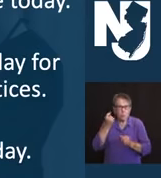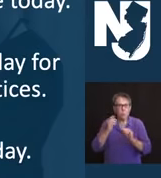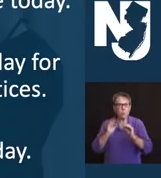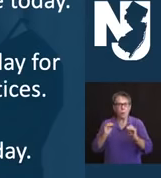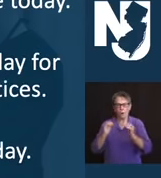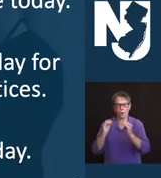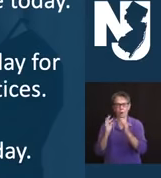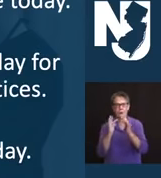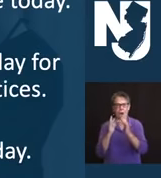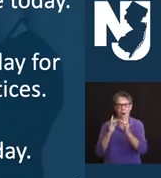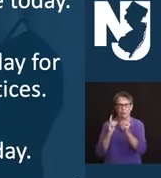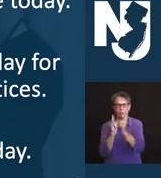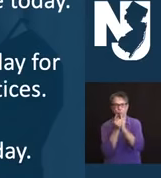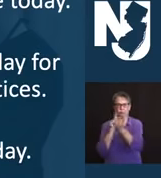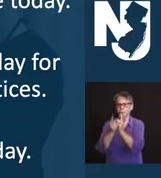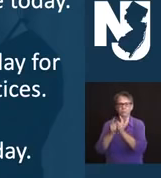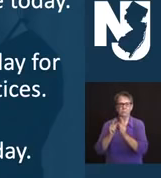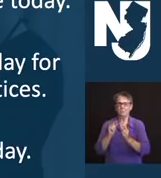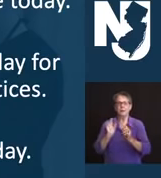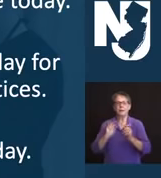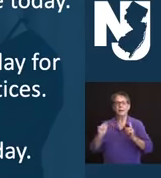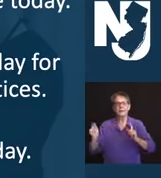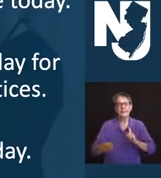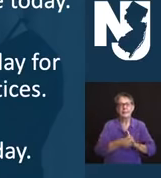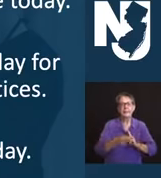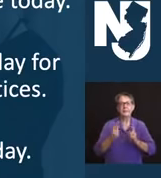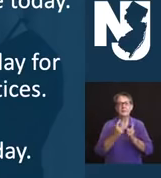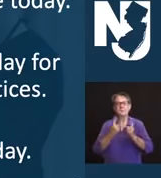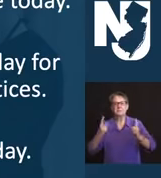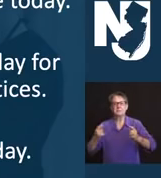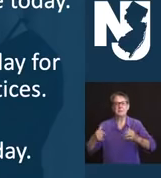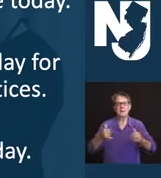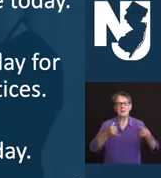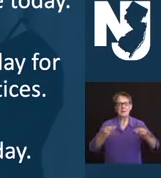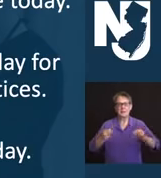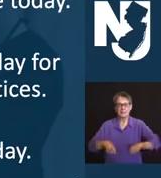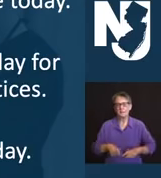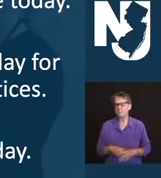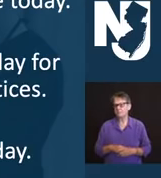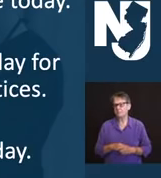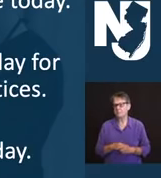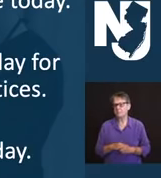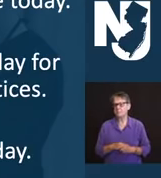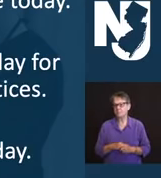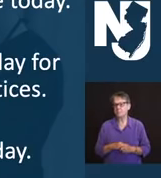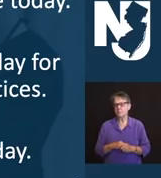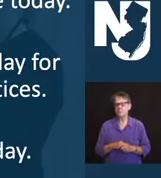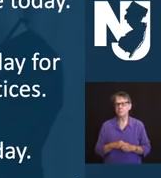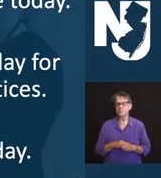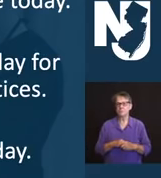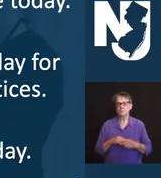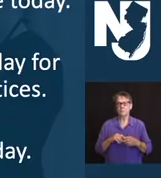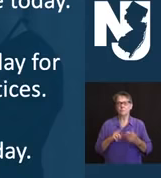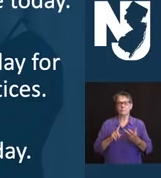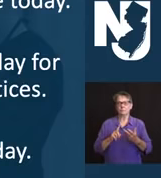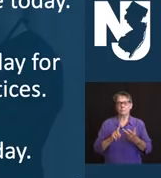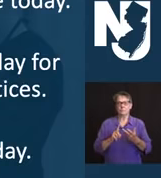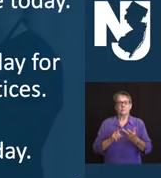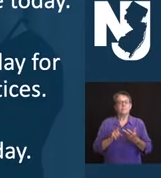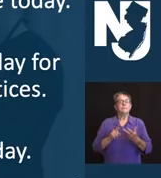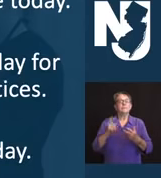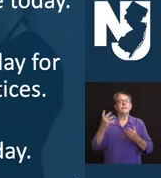to competition in the coming weeks. And outdoor swimming pools were able to open today as well, just